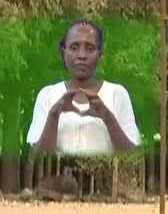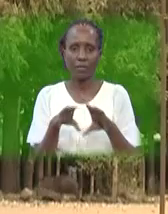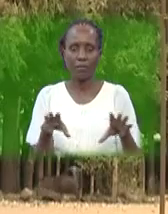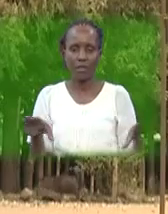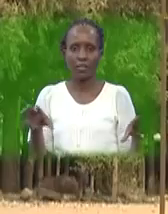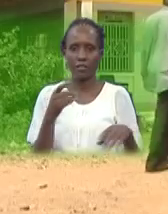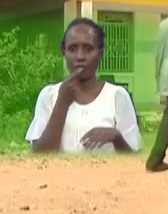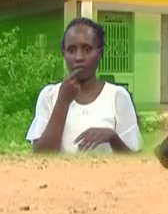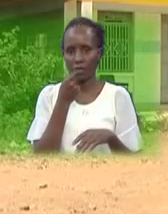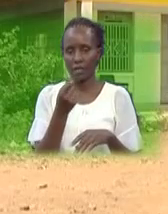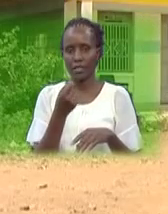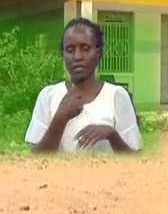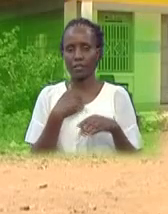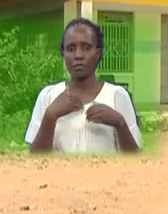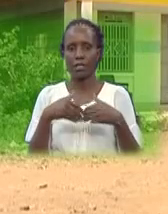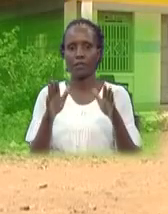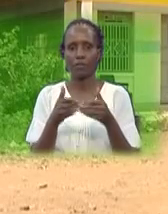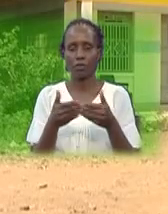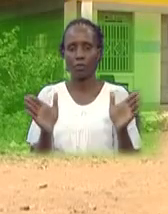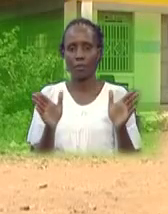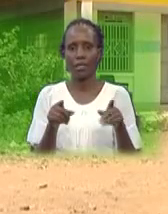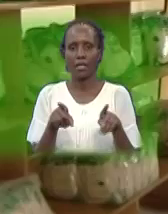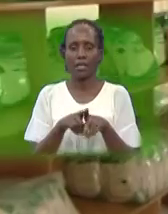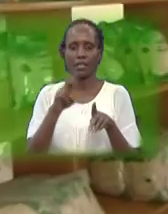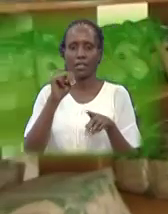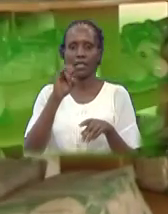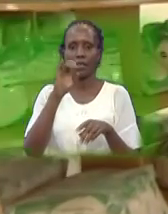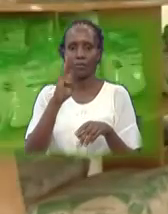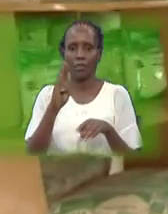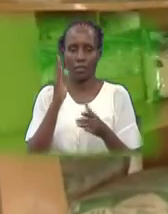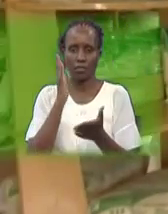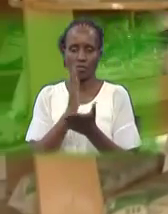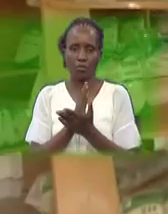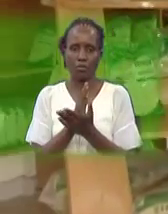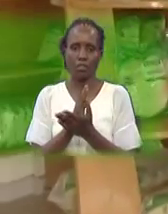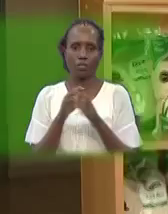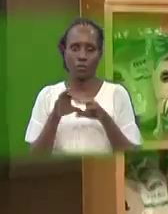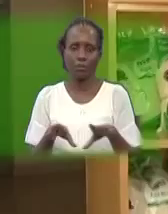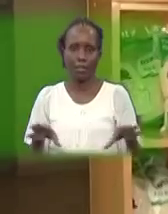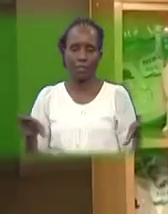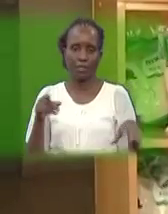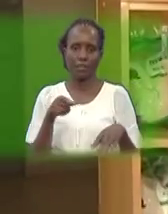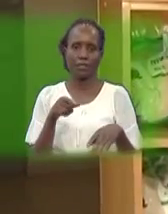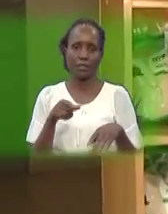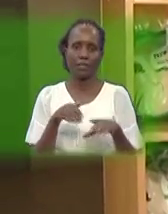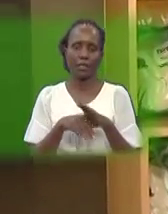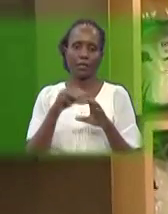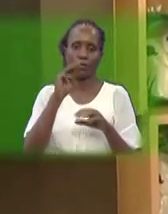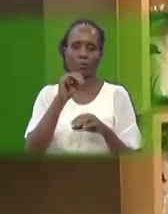Marketing of rice has been left open as NIB divested from being a sole marketer of rice in Mwaya.